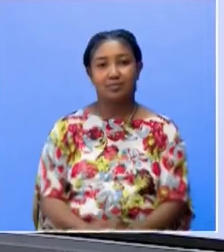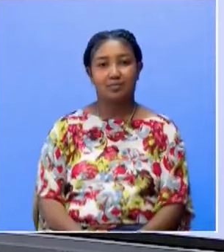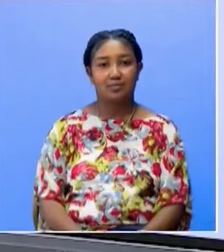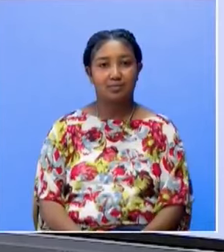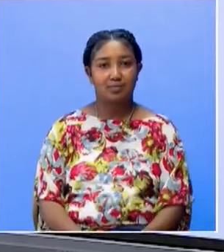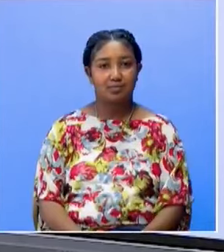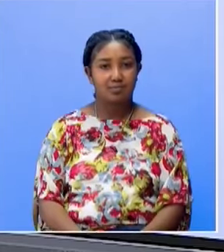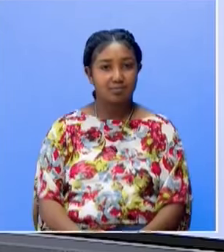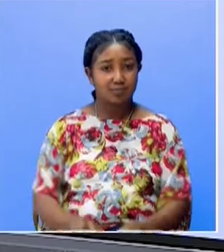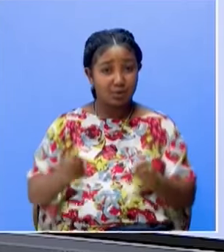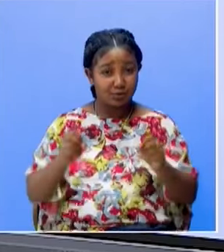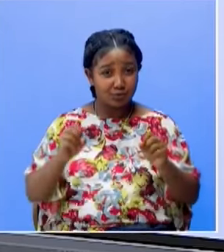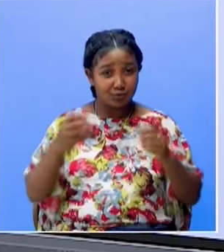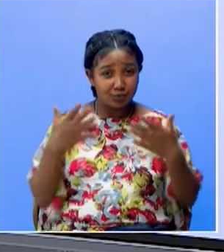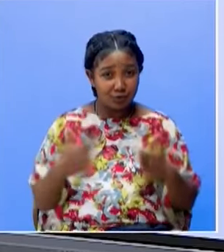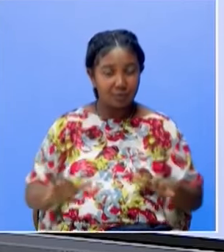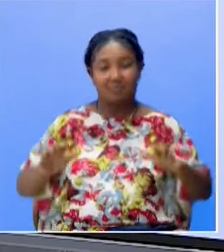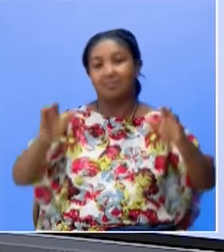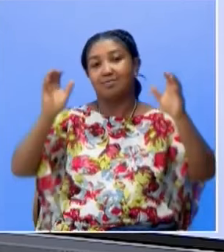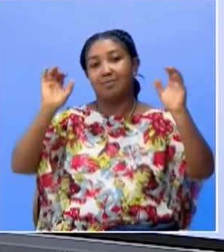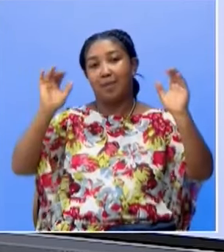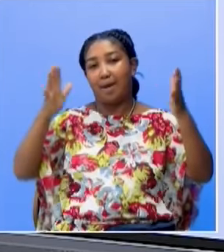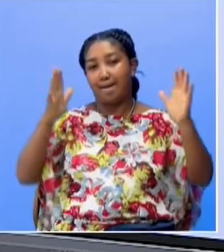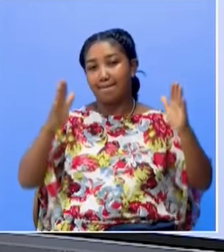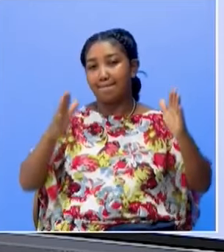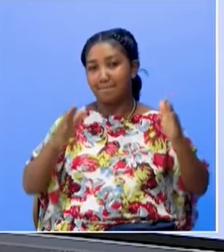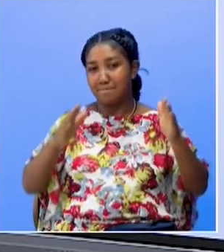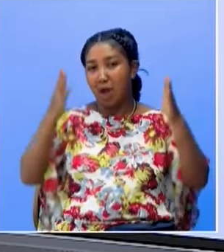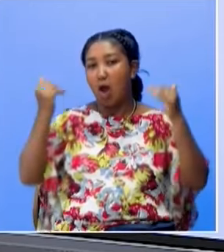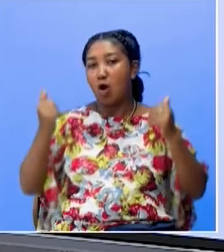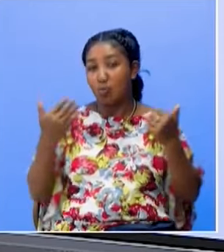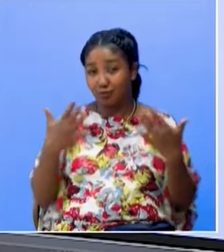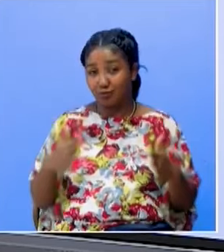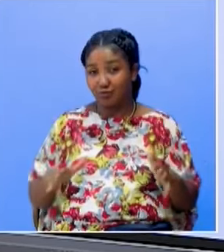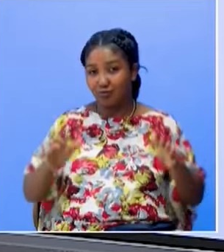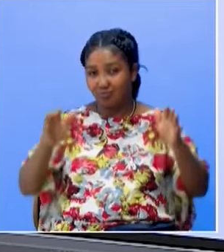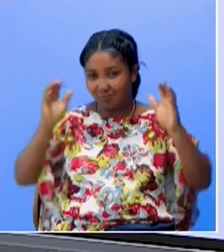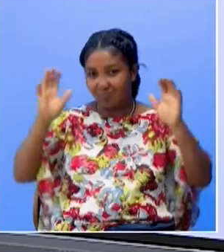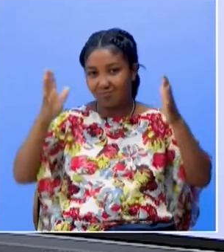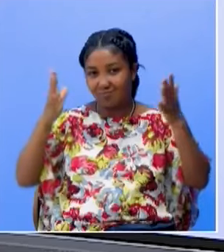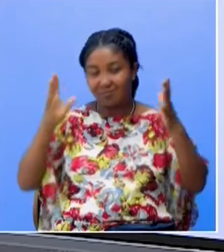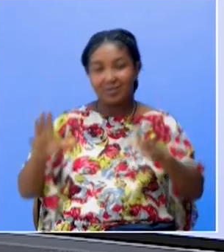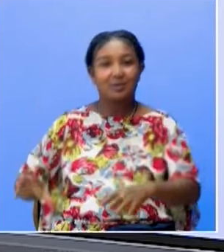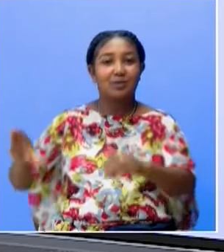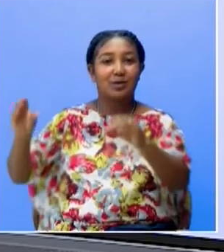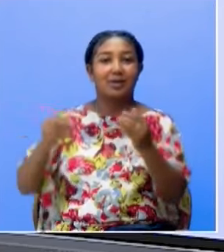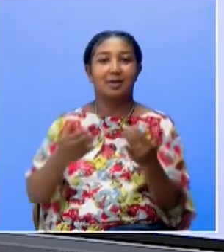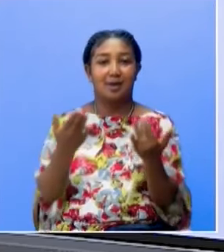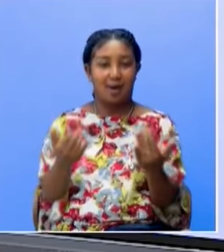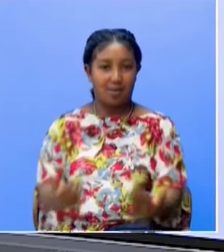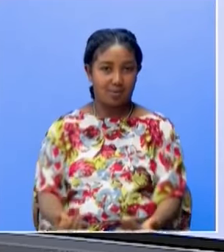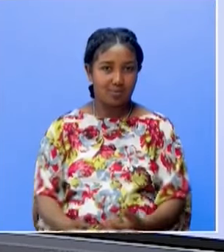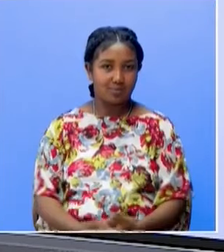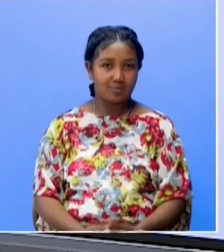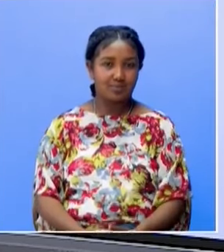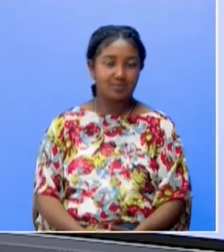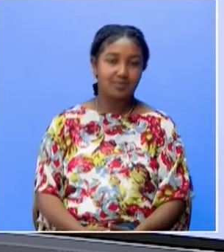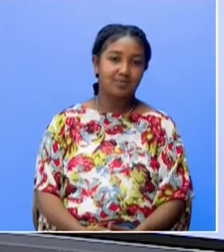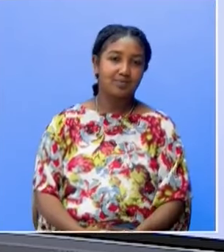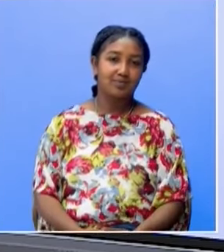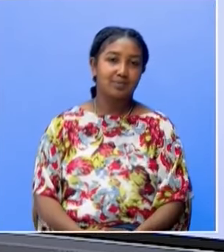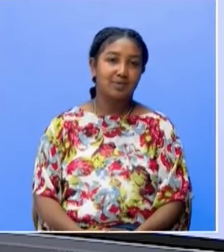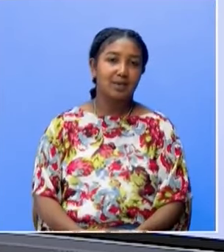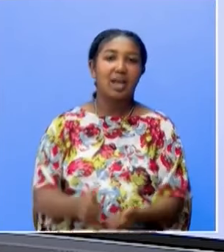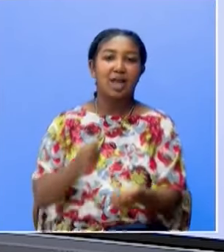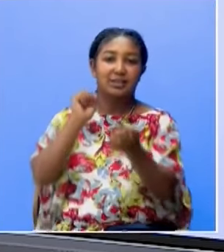Okay, well done. I hope you did it. Bravo, bravo, student. Come on now. So